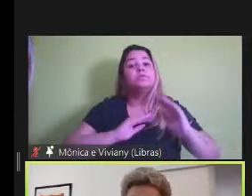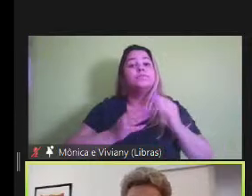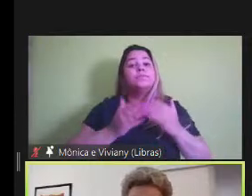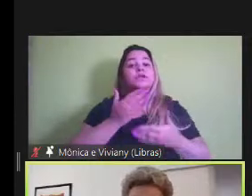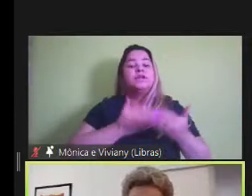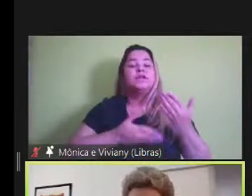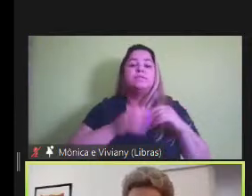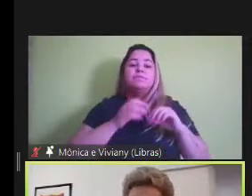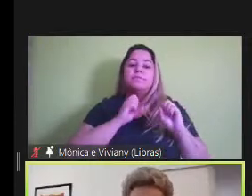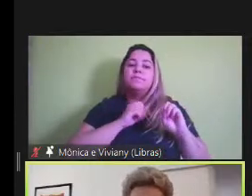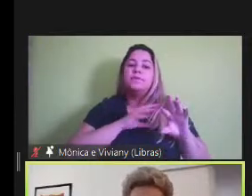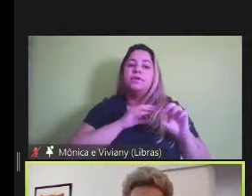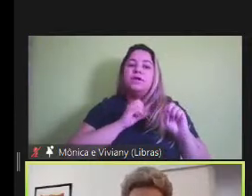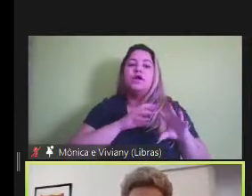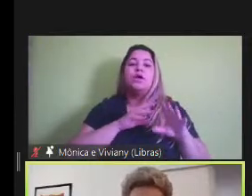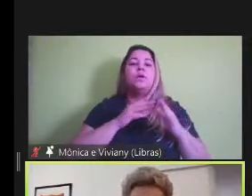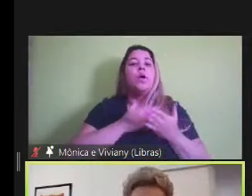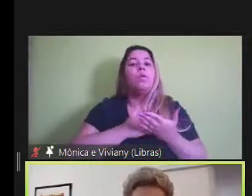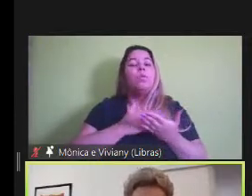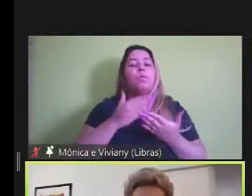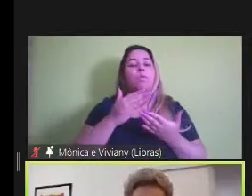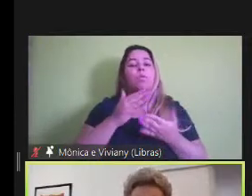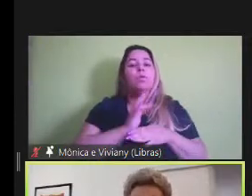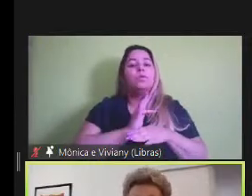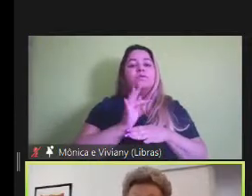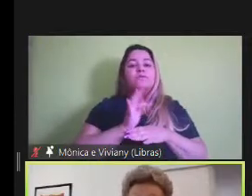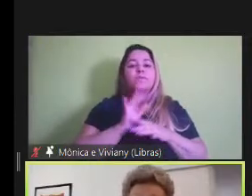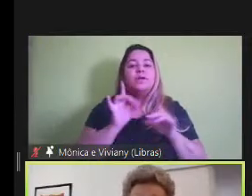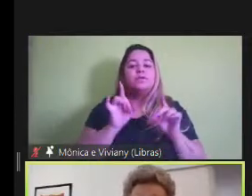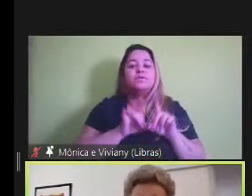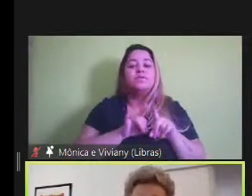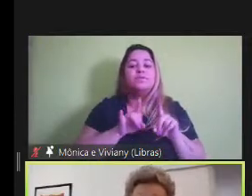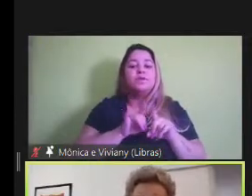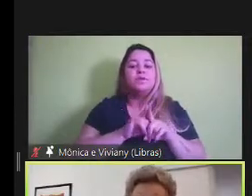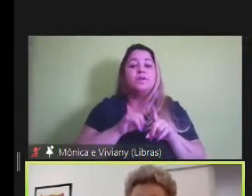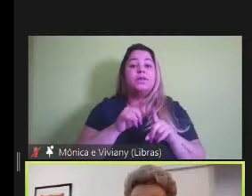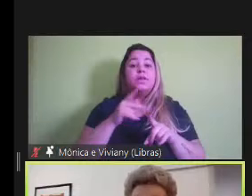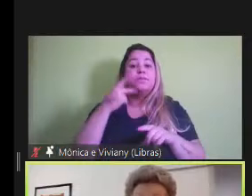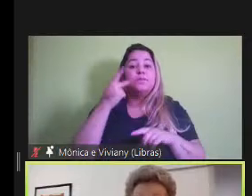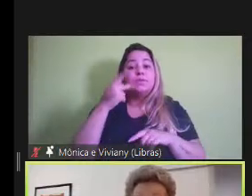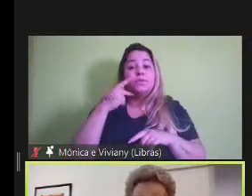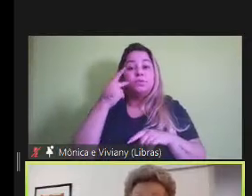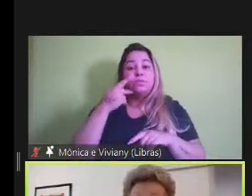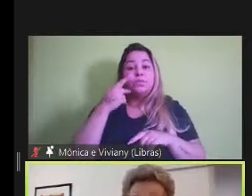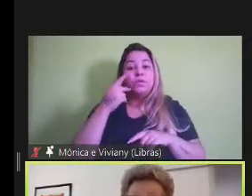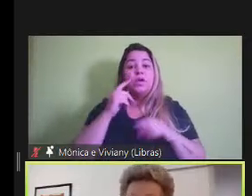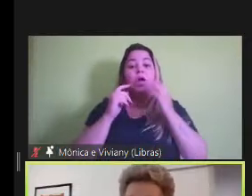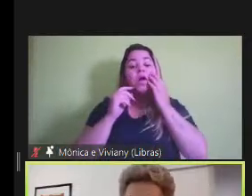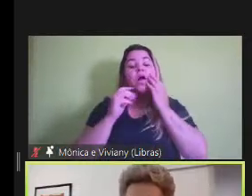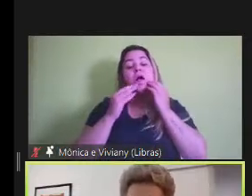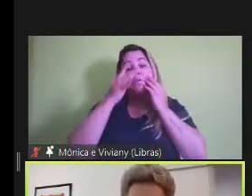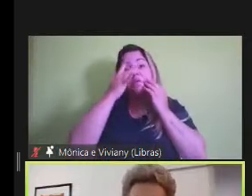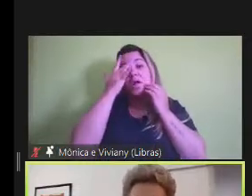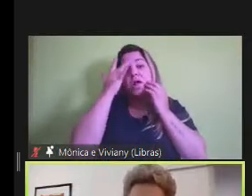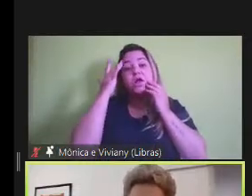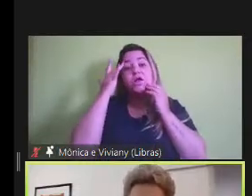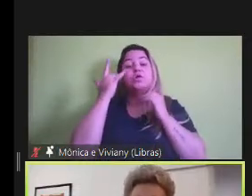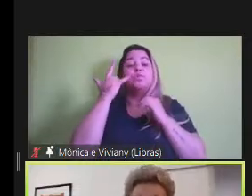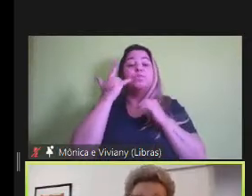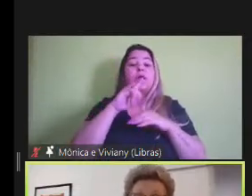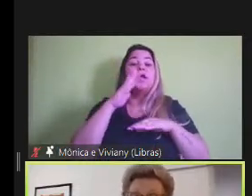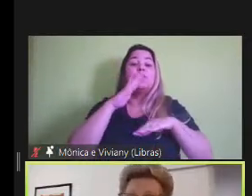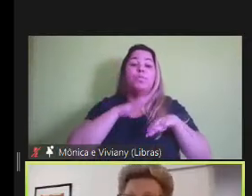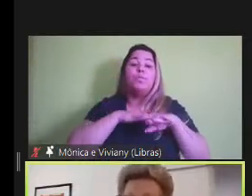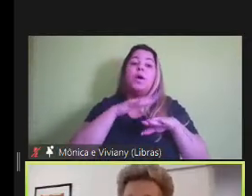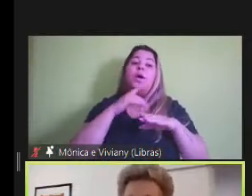interventions, educative interventions throughout the education, and then permanent education through which members of more than